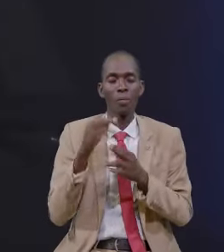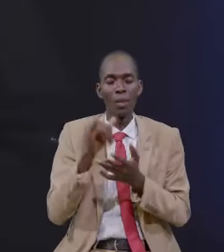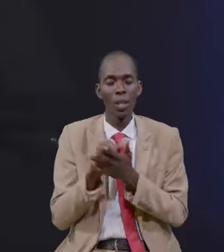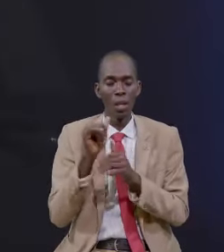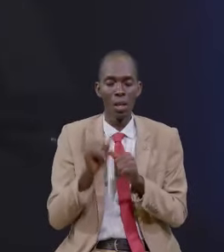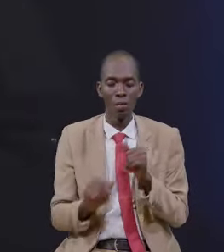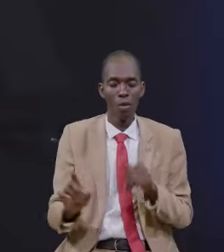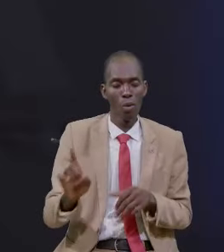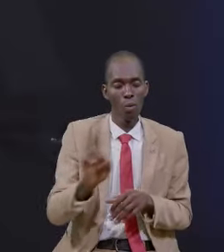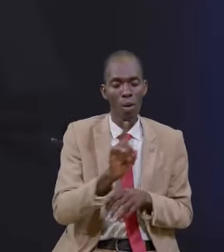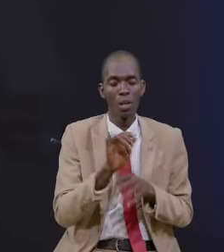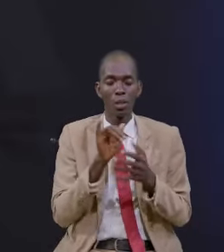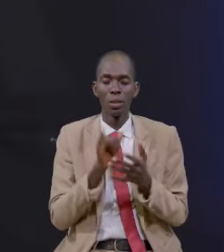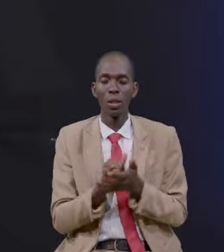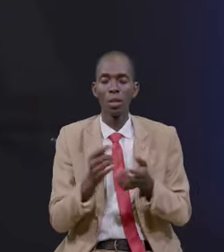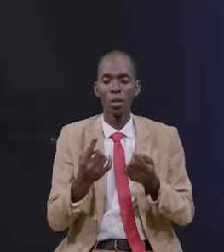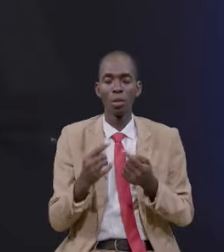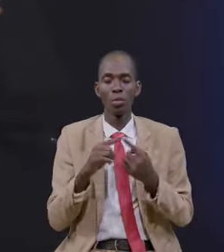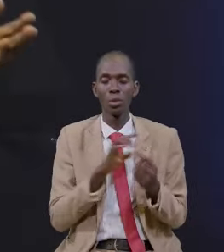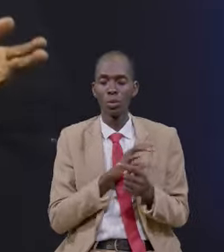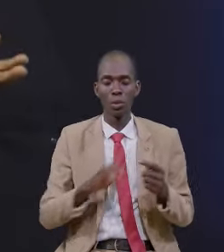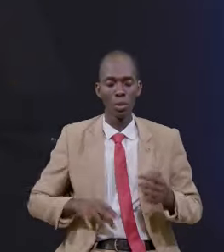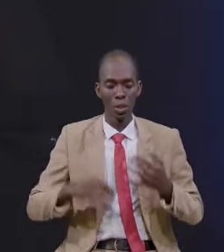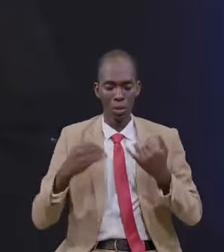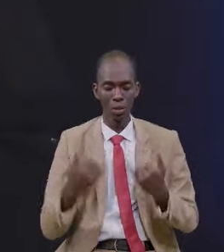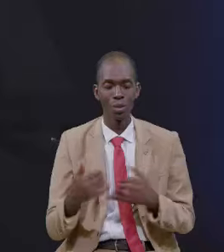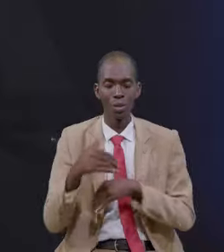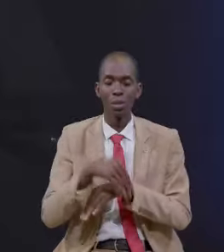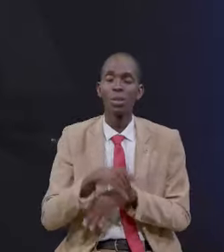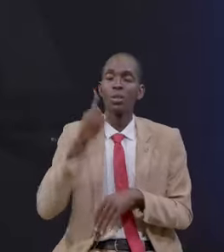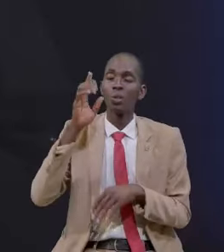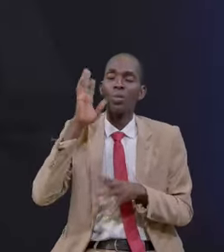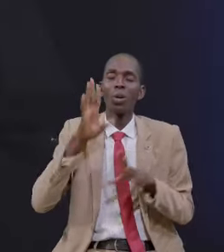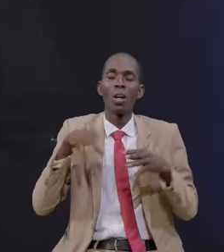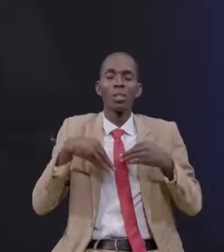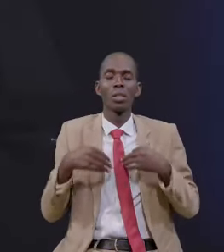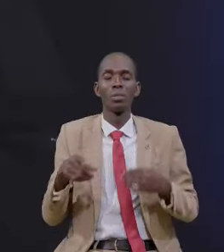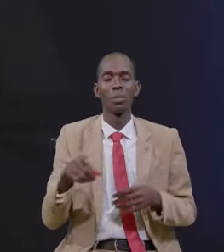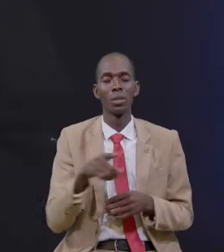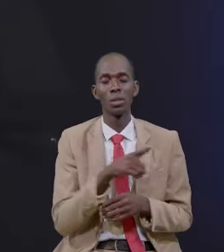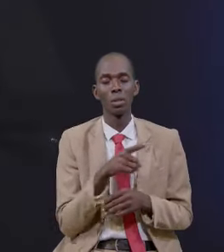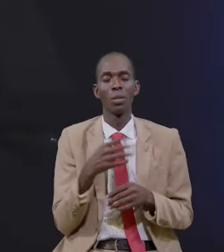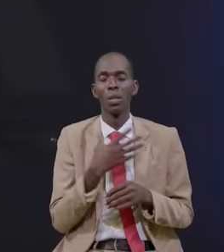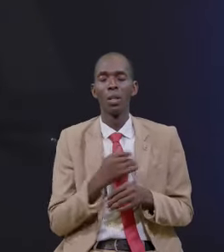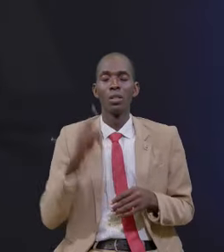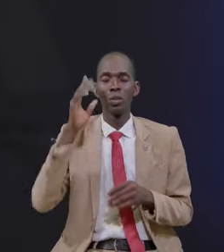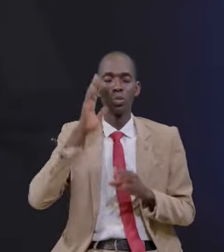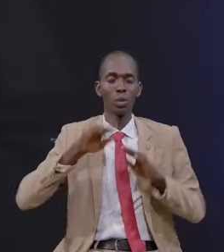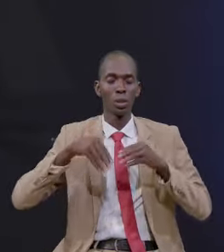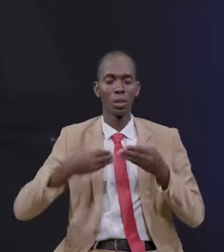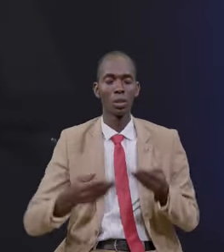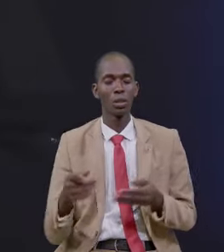everyone that comes to Christ tonight, you receive them, you accept them, and you give them